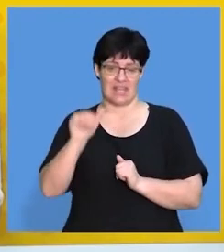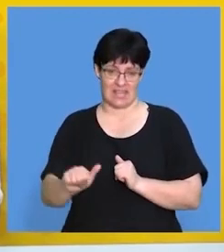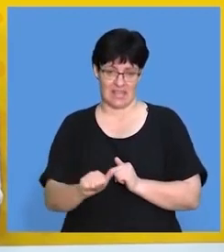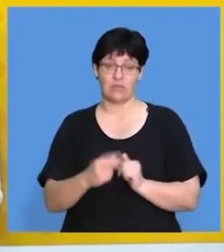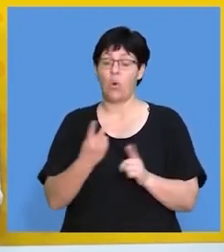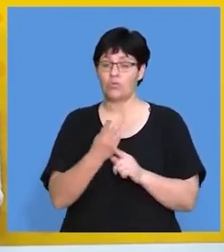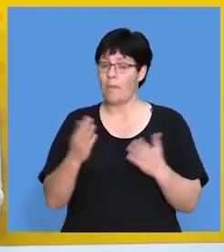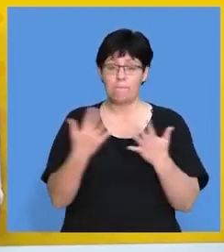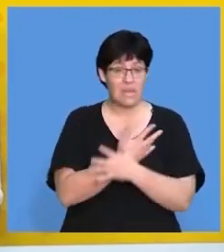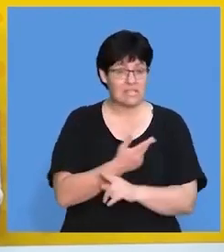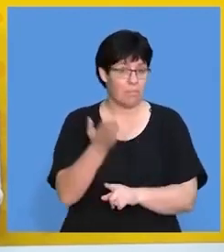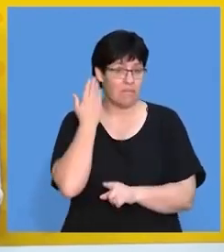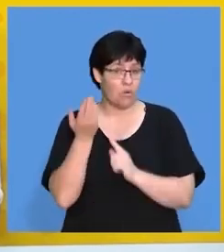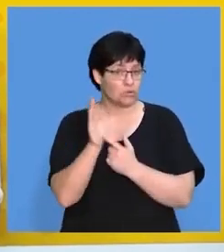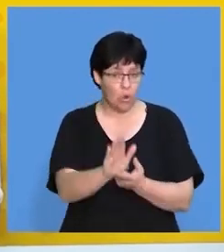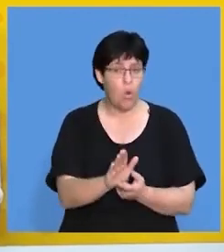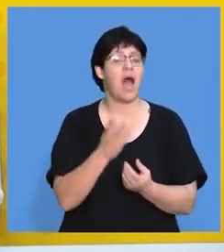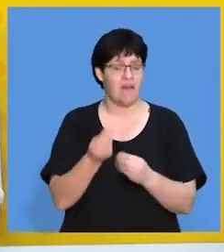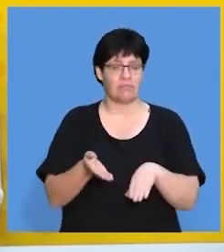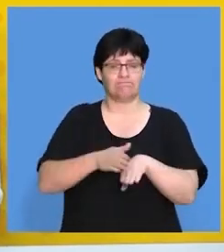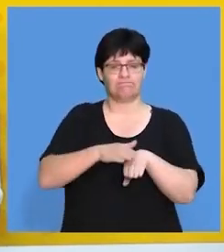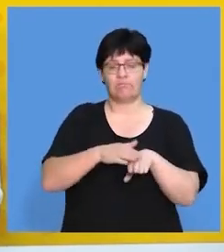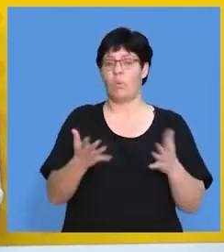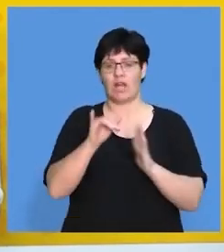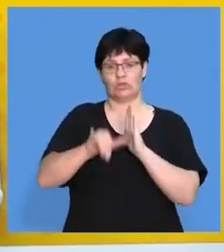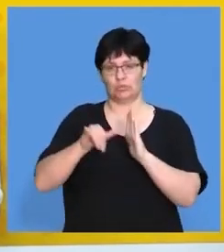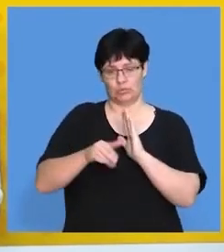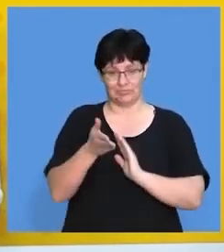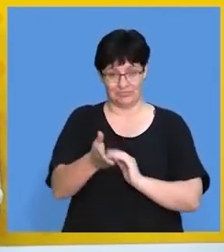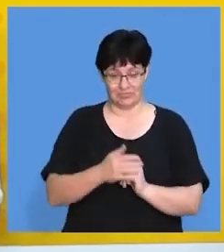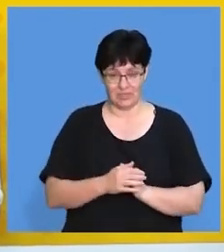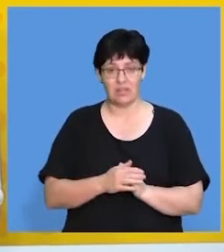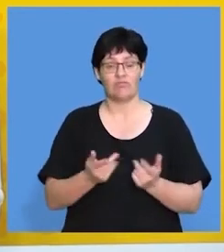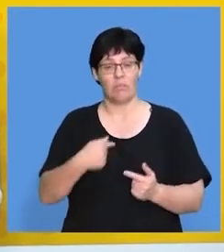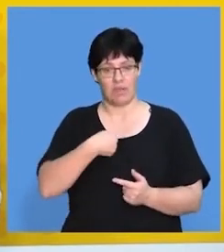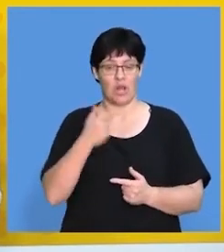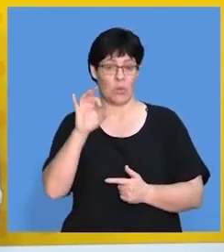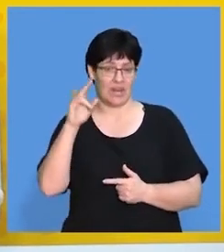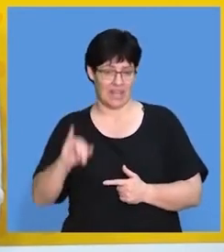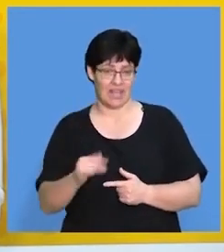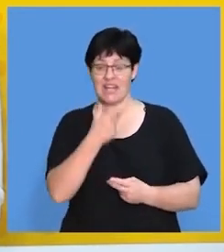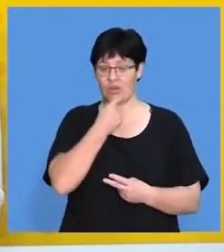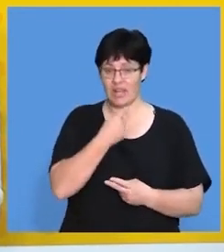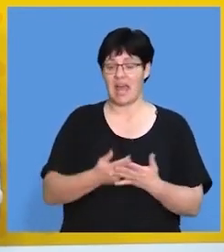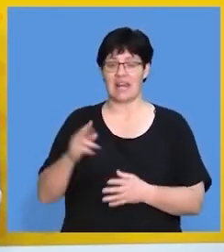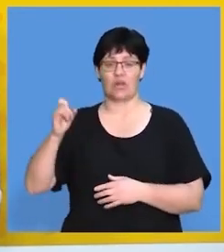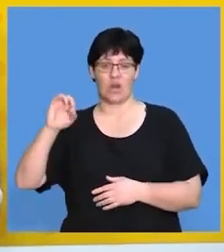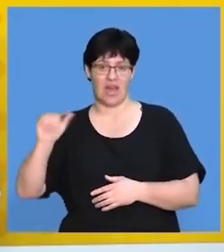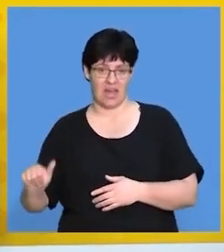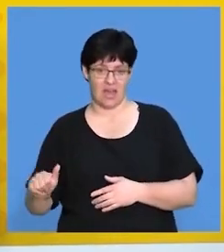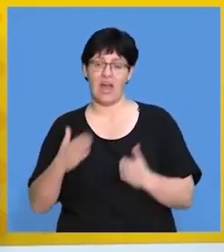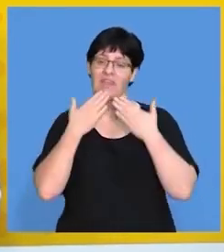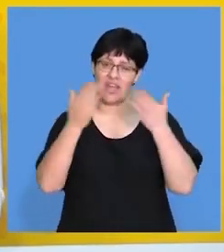www.wazametrics.co.za, and if you missed any of the shows, they are available on our YouTube channel. Well then, from me, Luni, Nicoline and